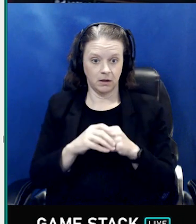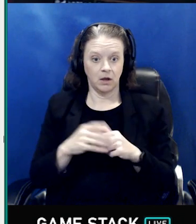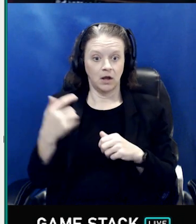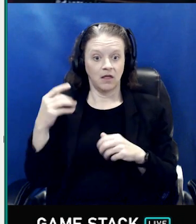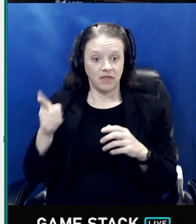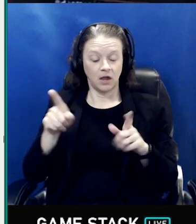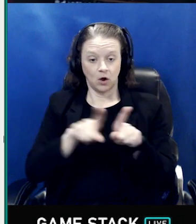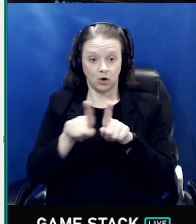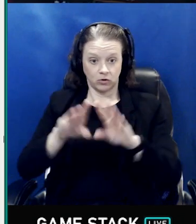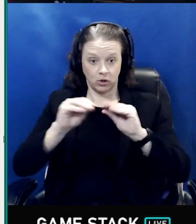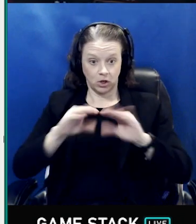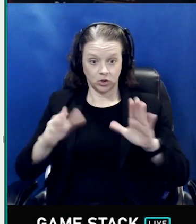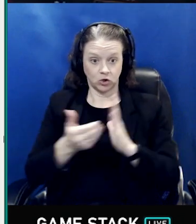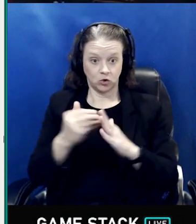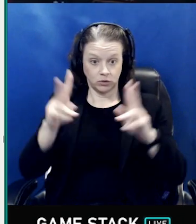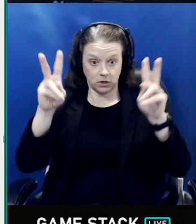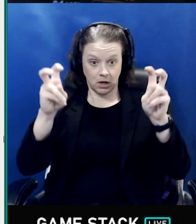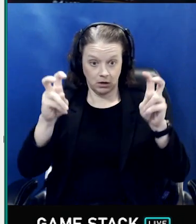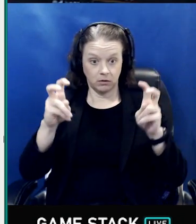last year using Azure.